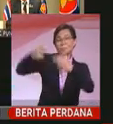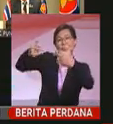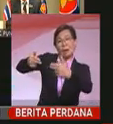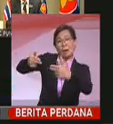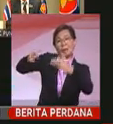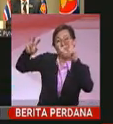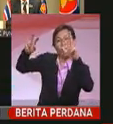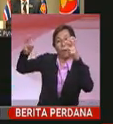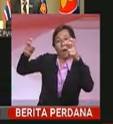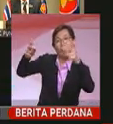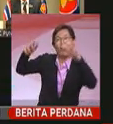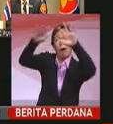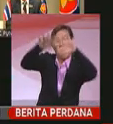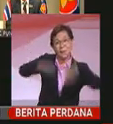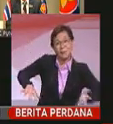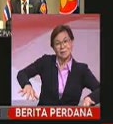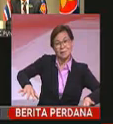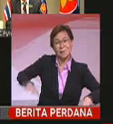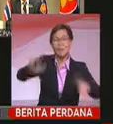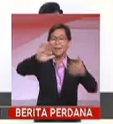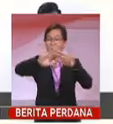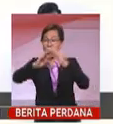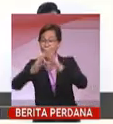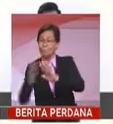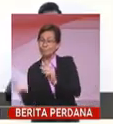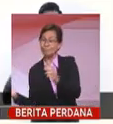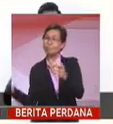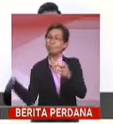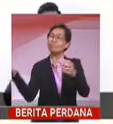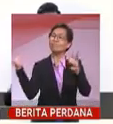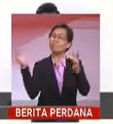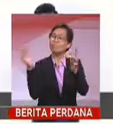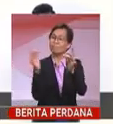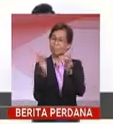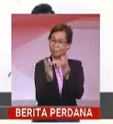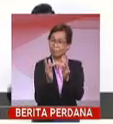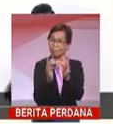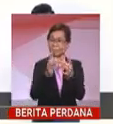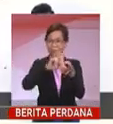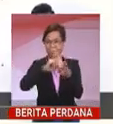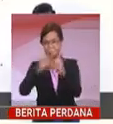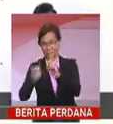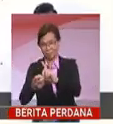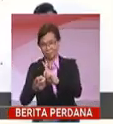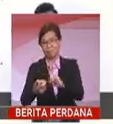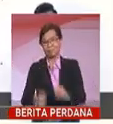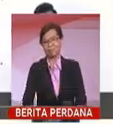bertemakan ASEAN, sebuah komuniti yang dihubungkan secara digital.